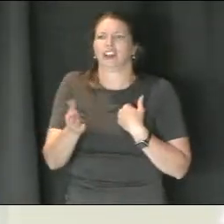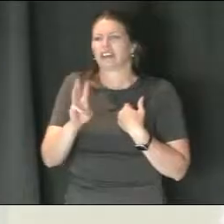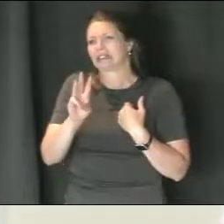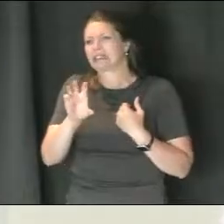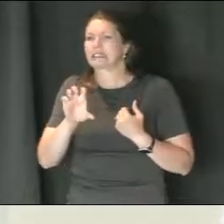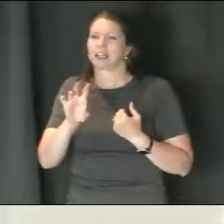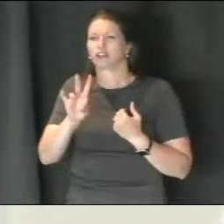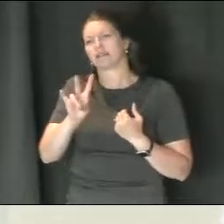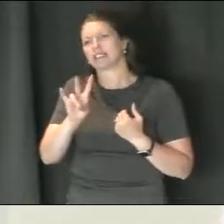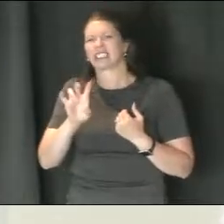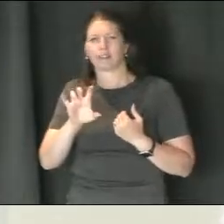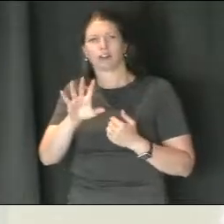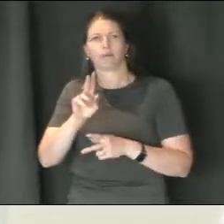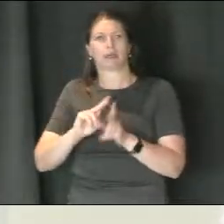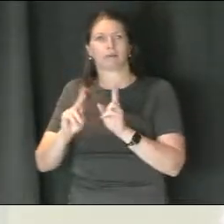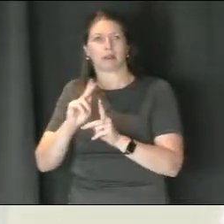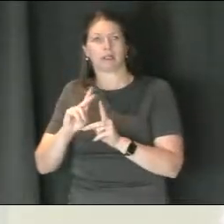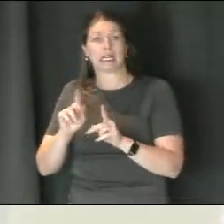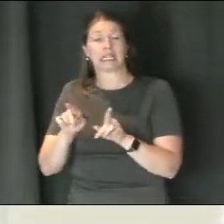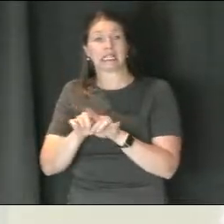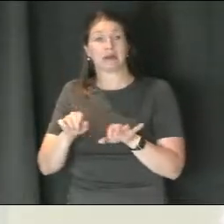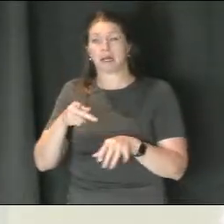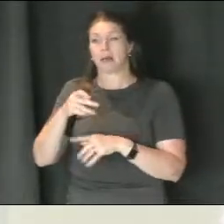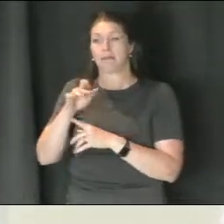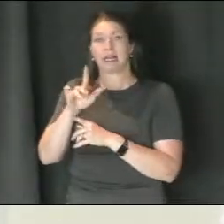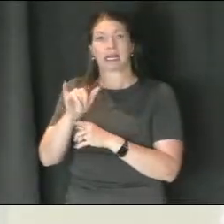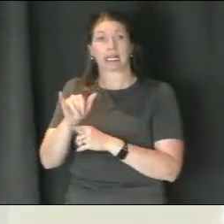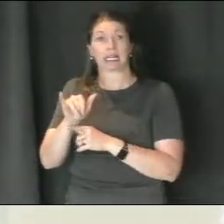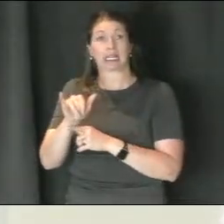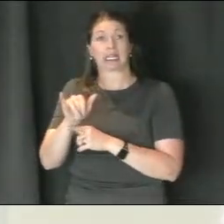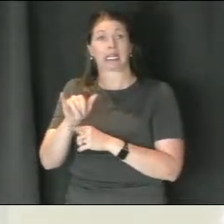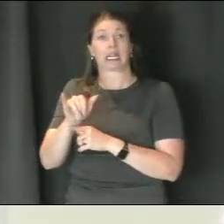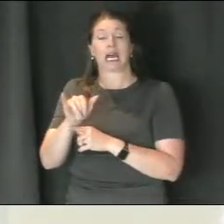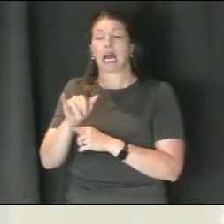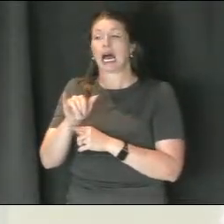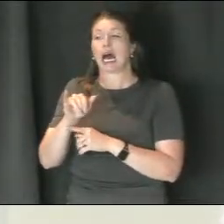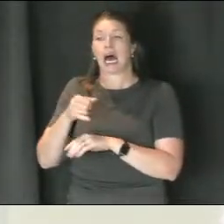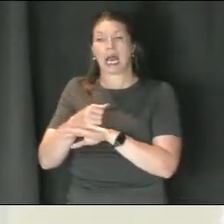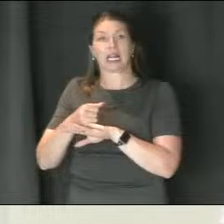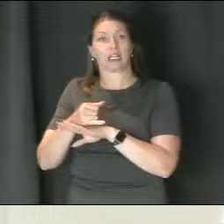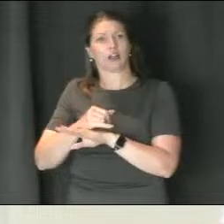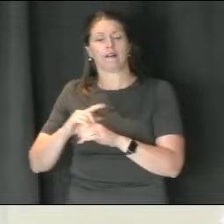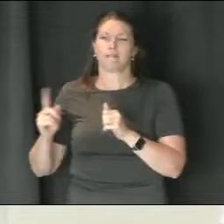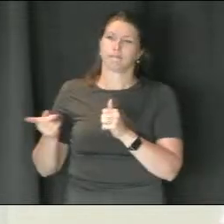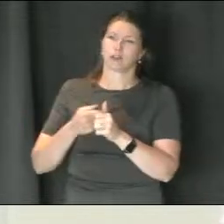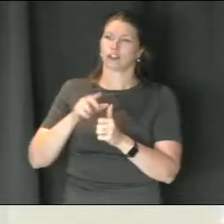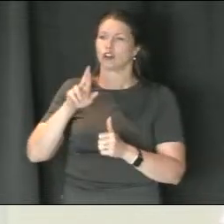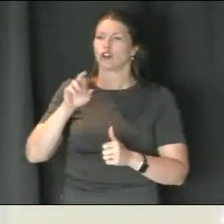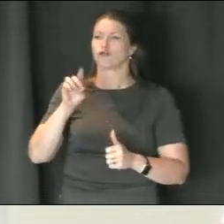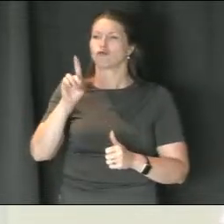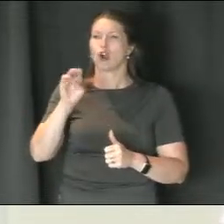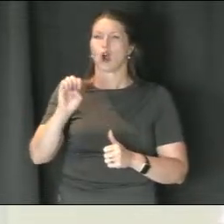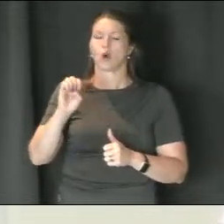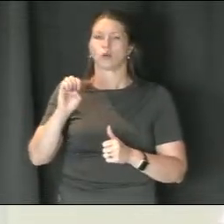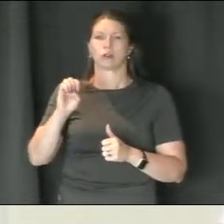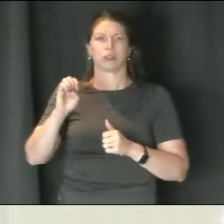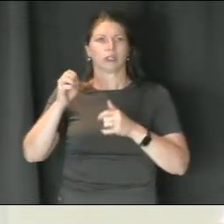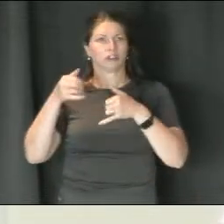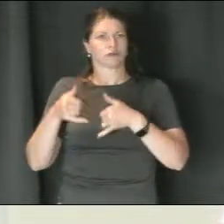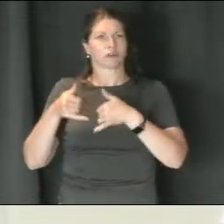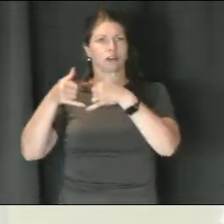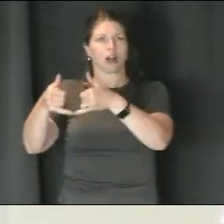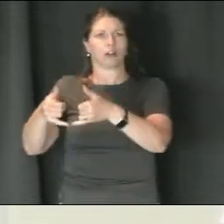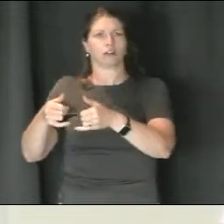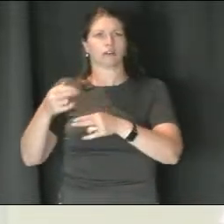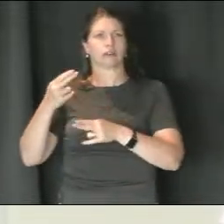Pilley's Island, you may or may not know, is the hometown of Newfoundland's first Rhodes Scholar, back in 1904, a guy by the name of Sidney Herbert, and